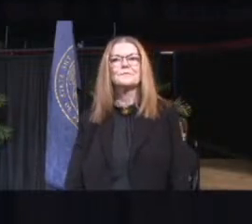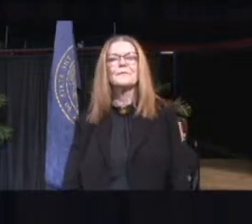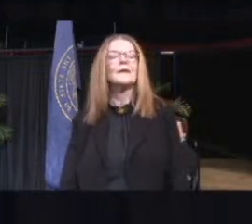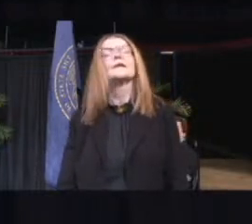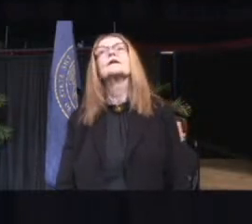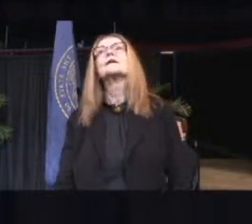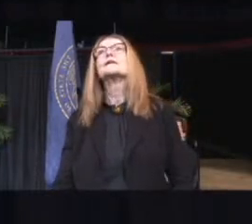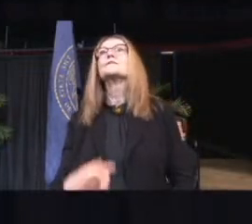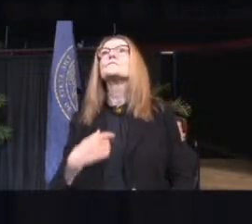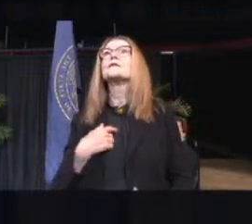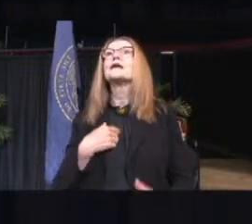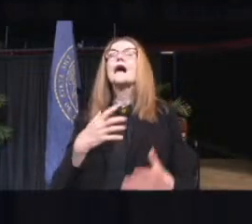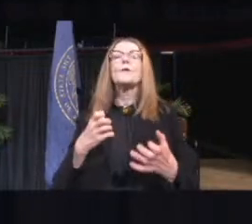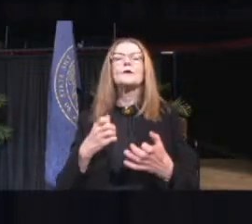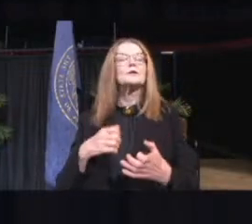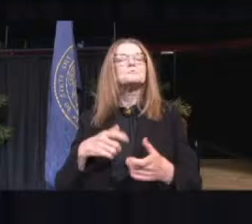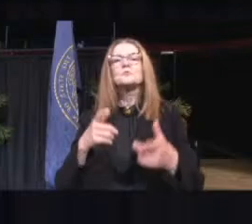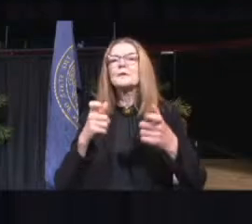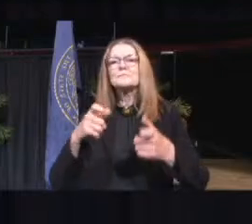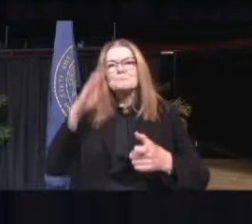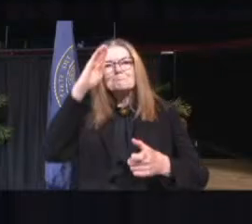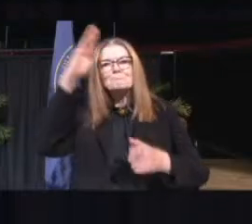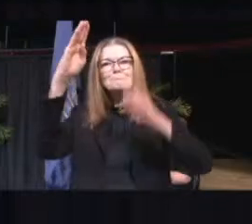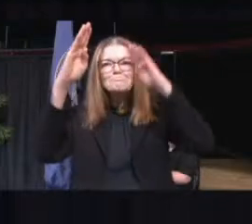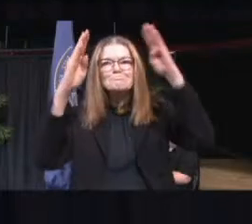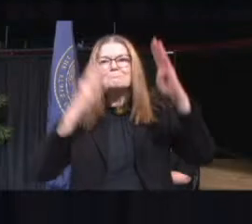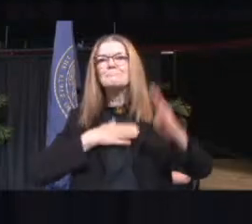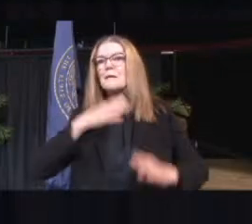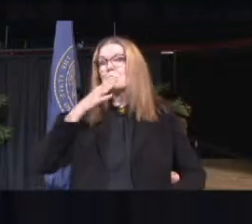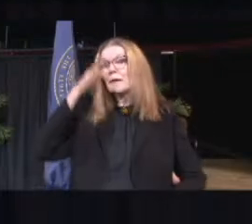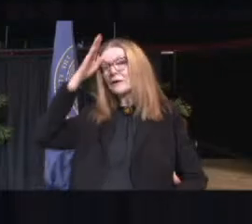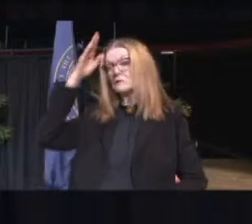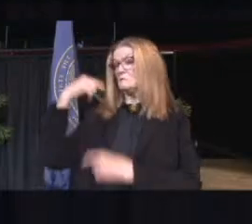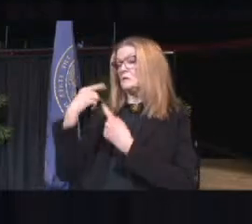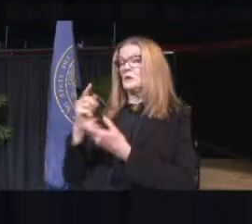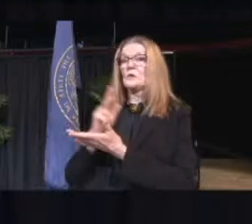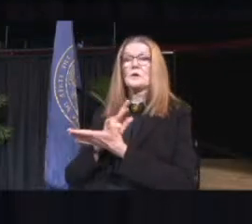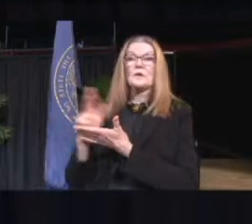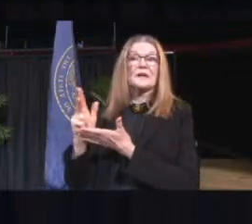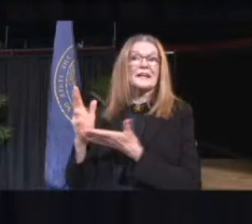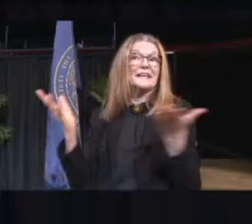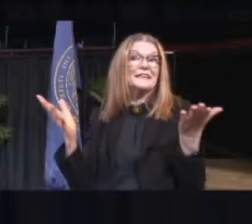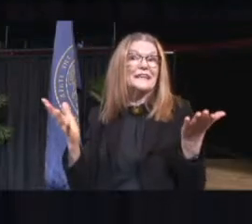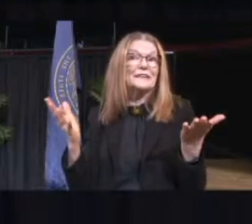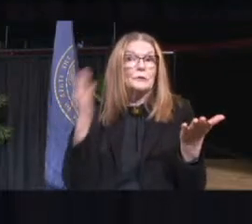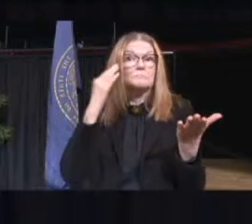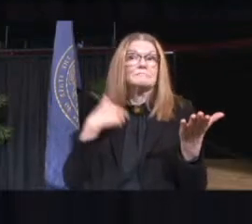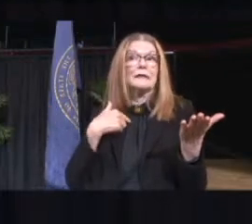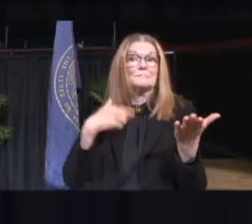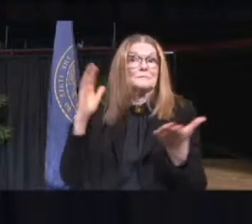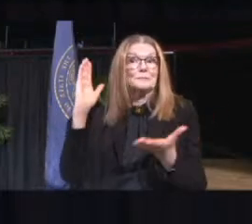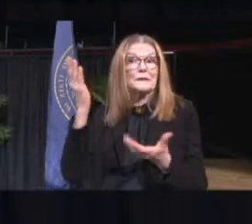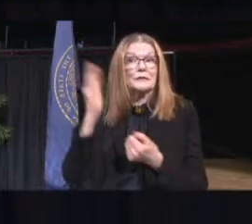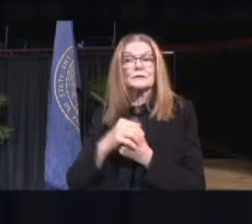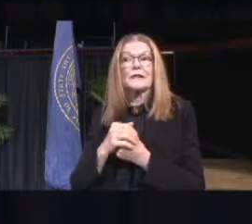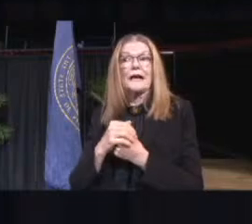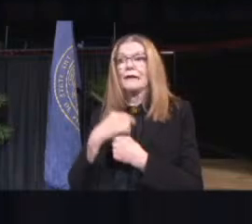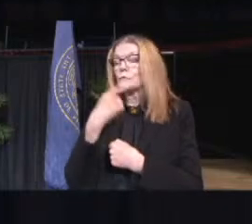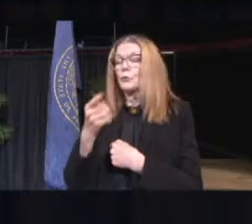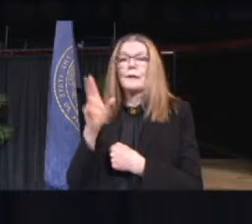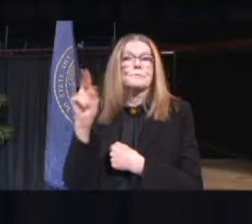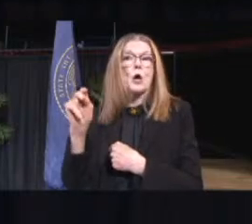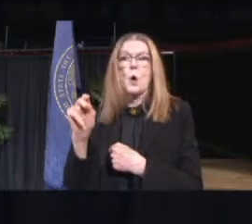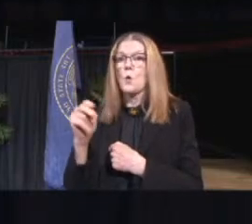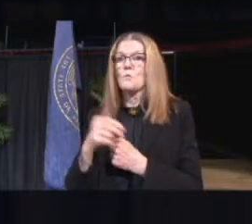I just want to give a quick shout out to my parents because for the last 3 weeks they've been asking me if I'm giving this speech, and I said no every